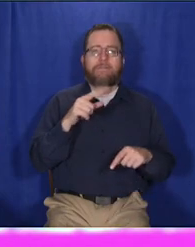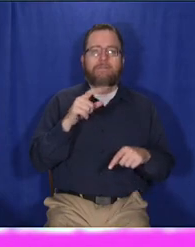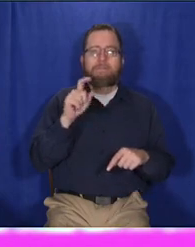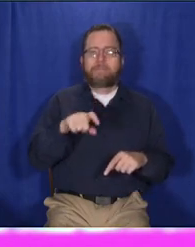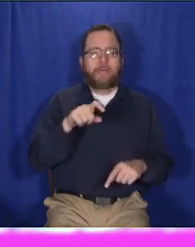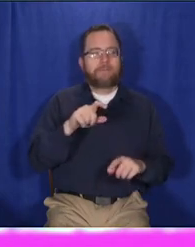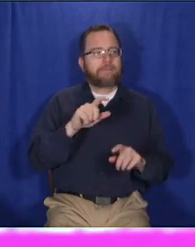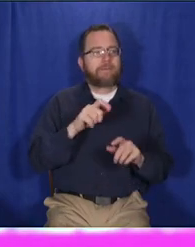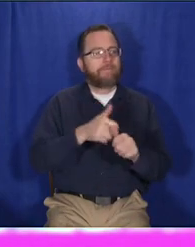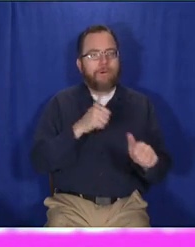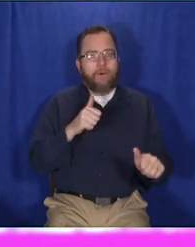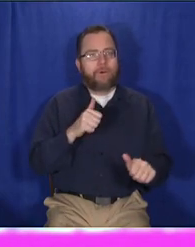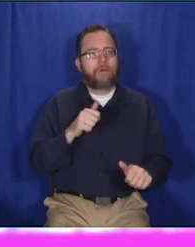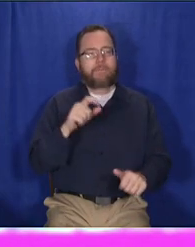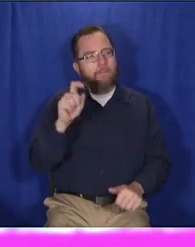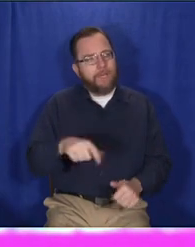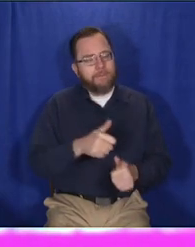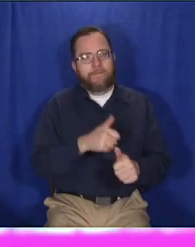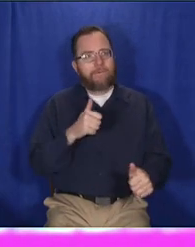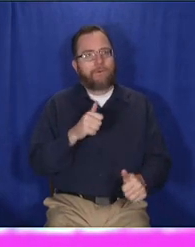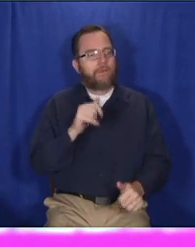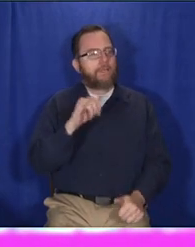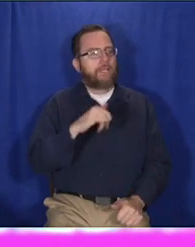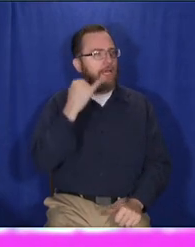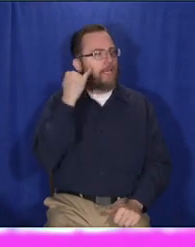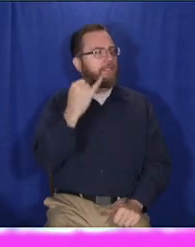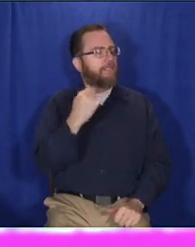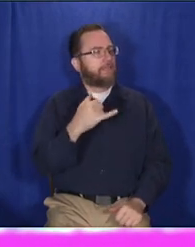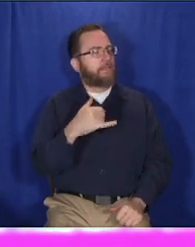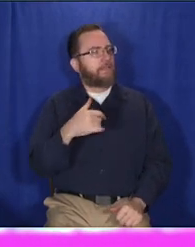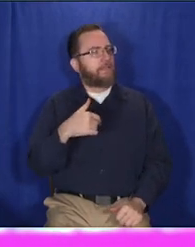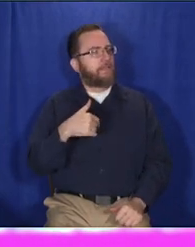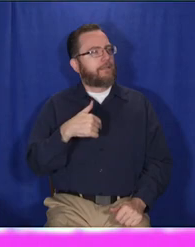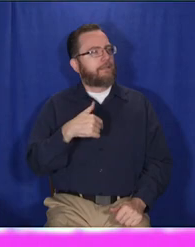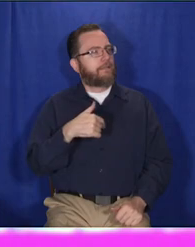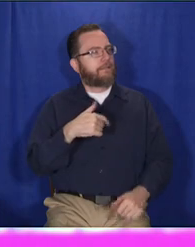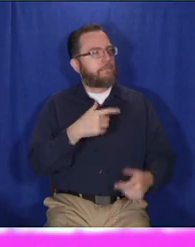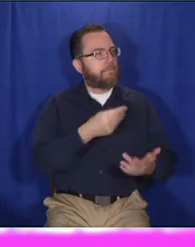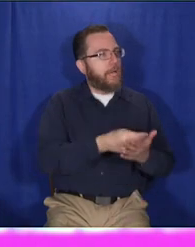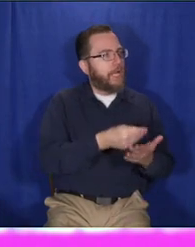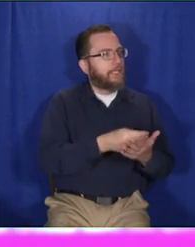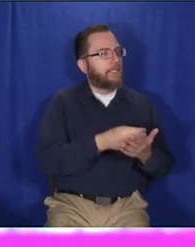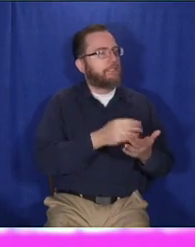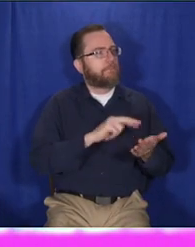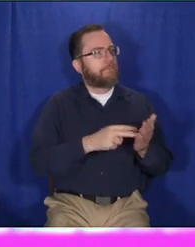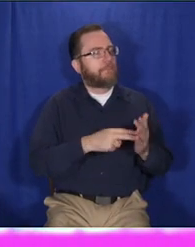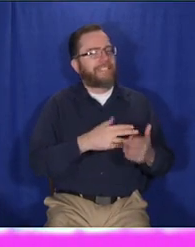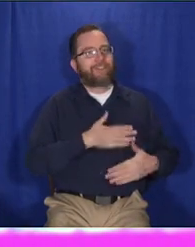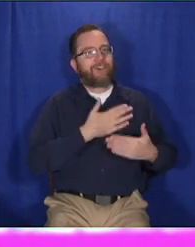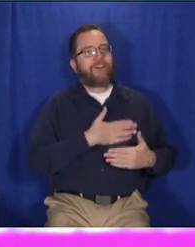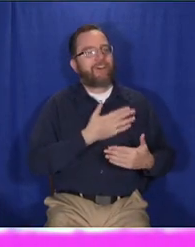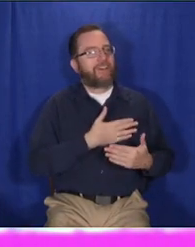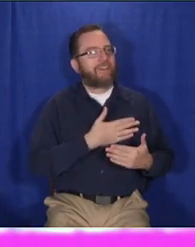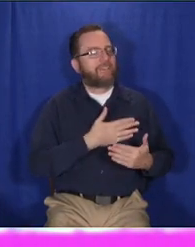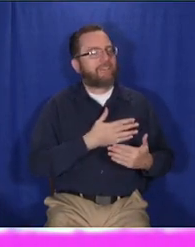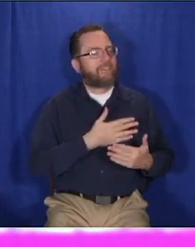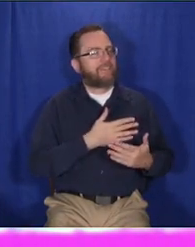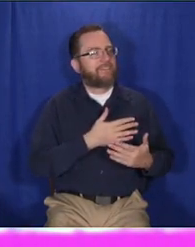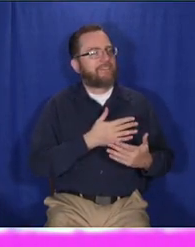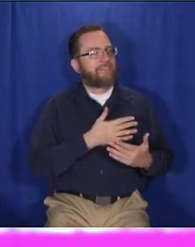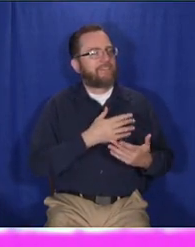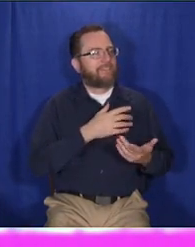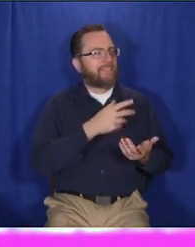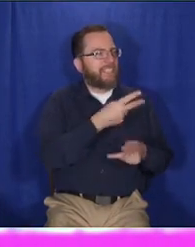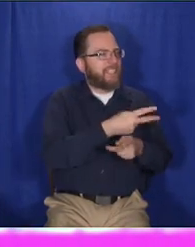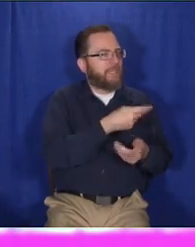getting more, keeping more, preserving more is the way to joy. No, I am rejecting every act of generosity is this protest